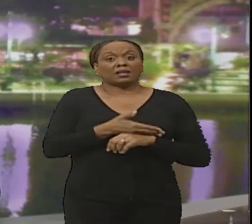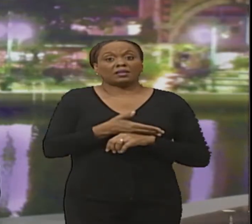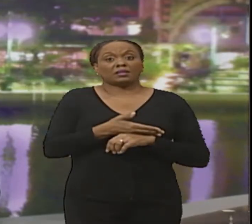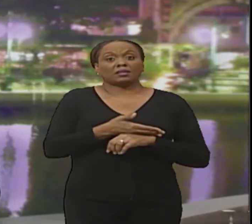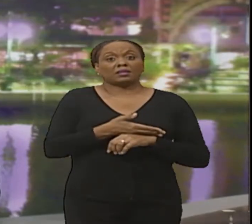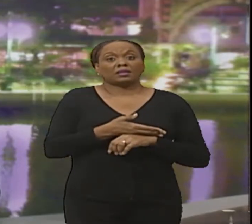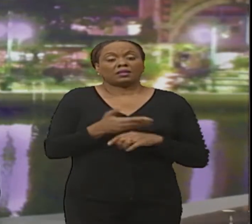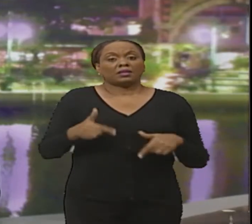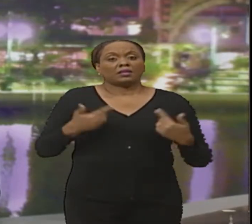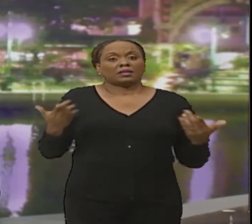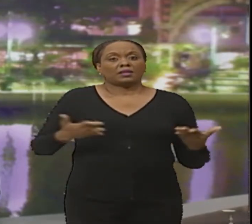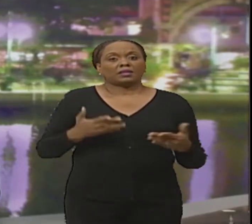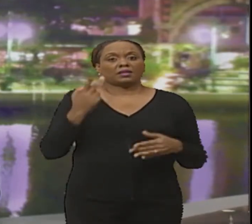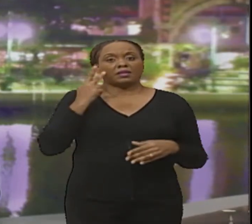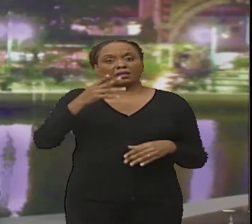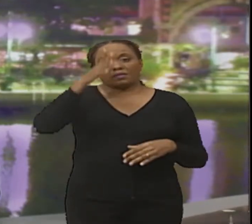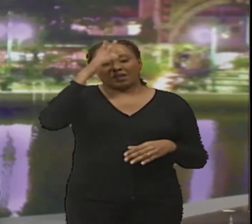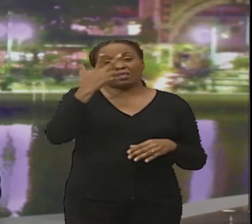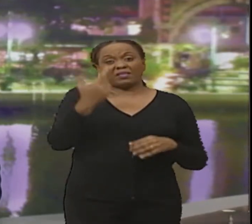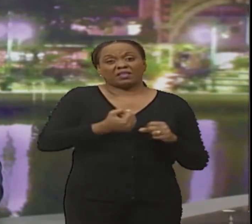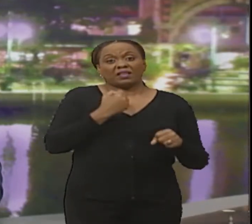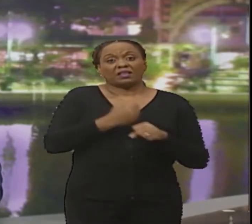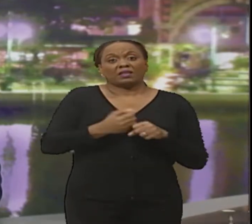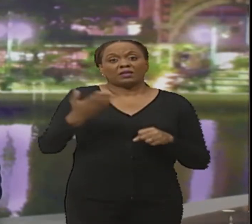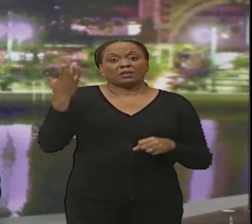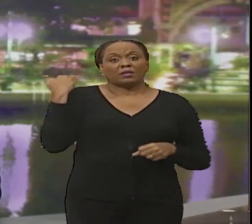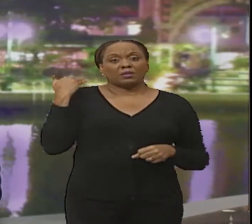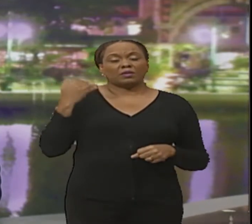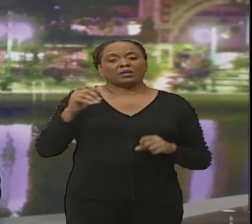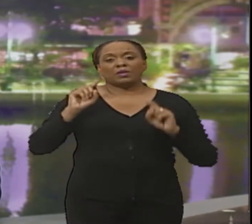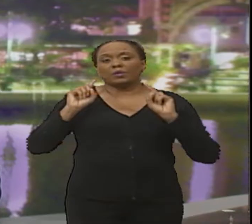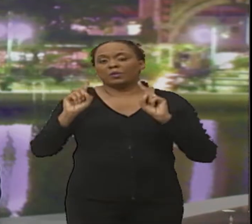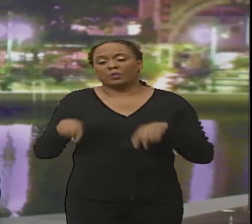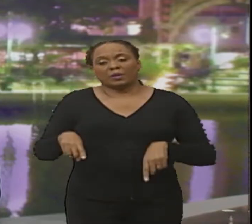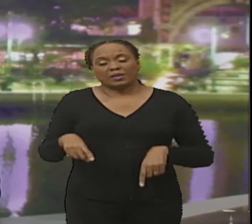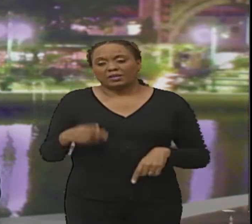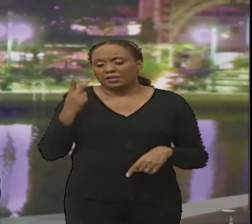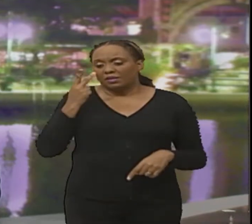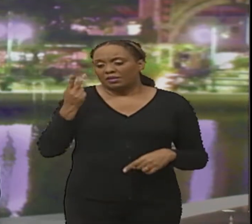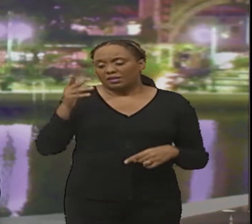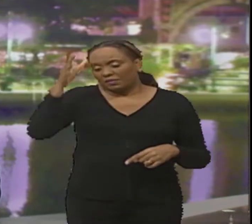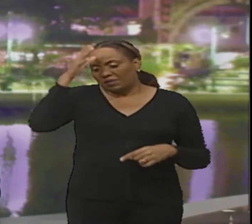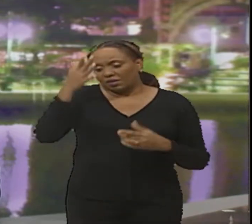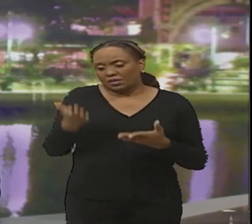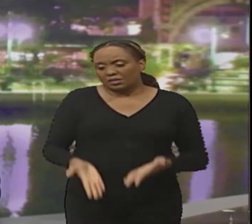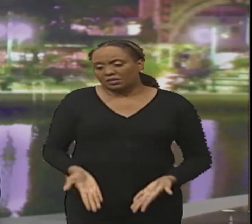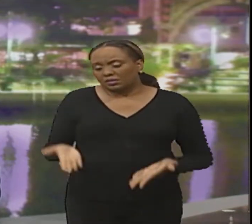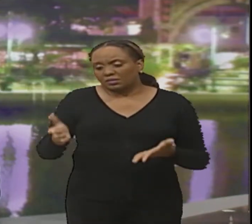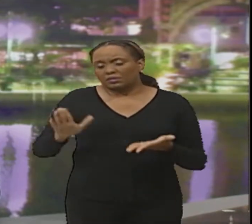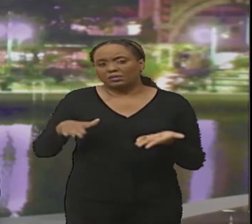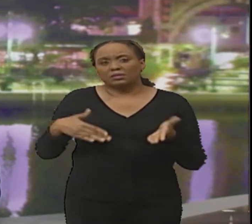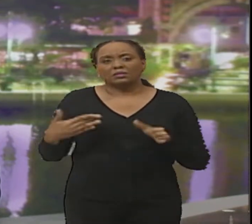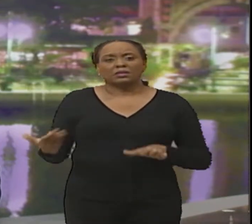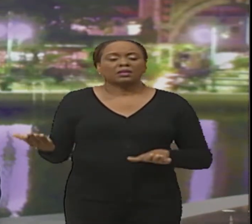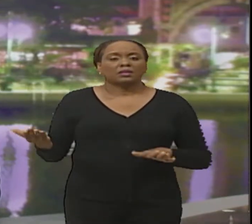father 3 years ago during his last trip home, was one of the relatives who went on the scene after getting the tragic